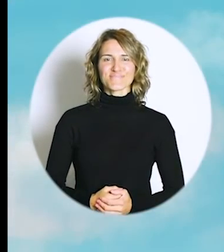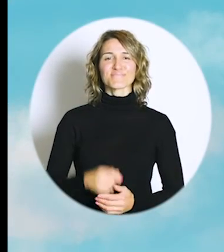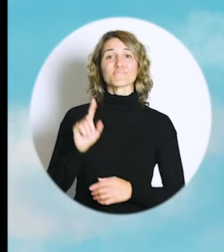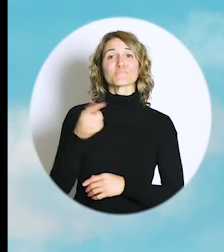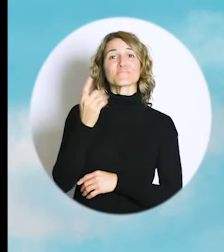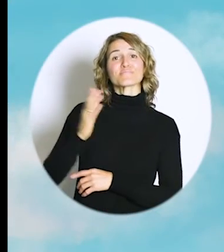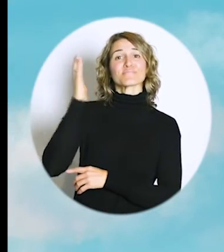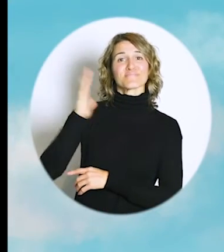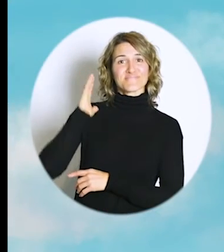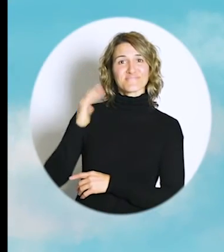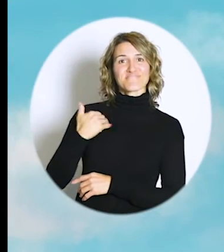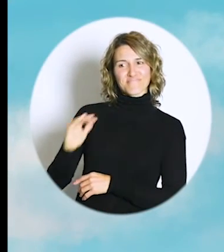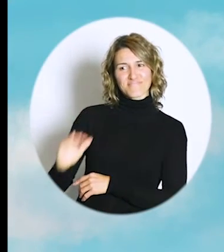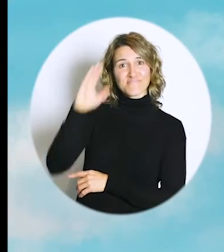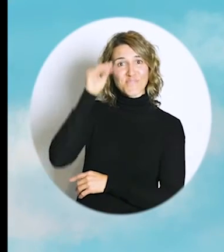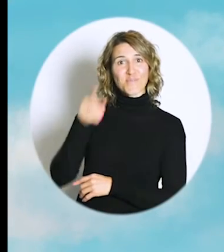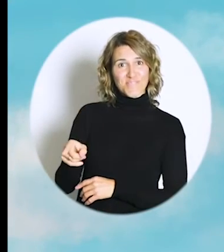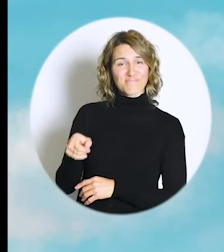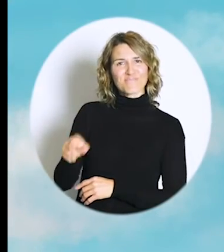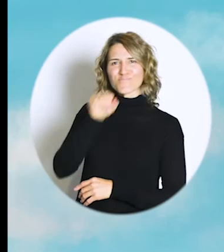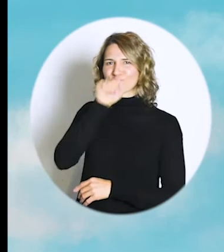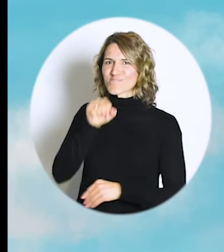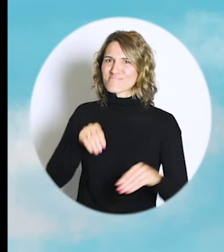There once was a boy who loved to move